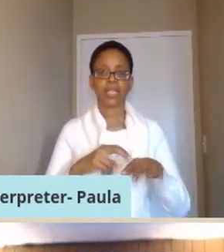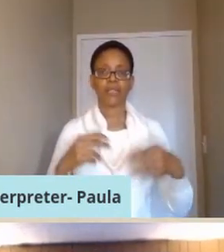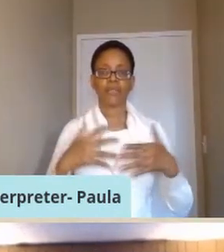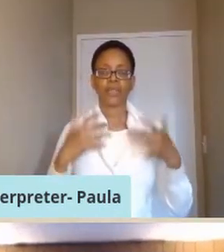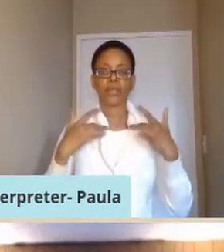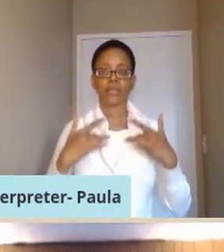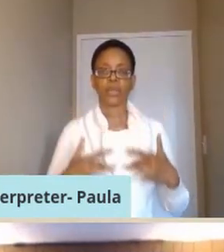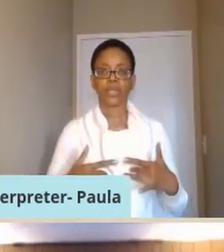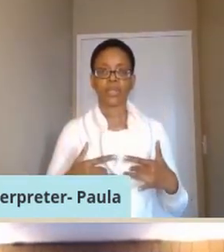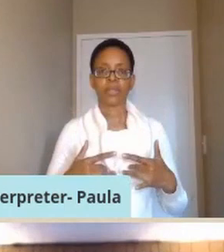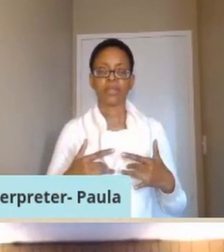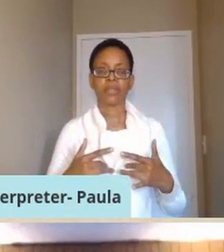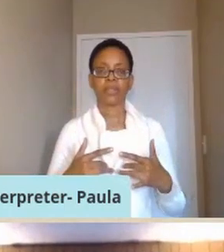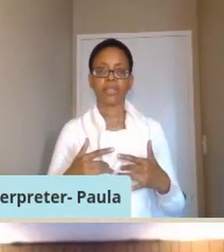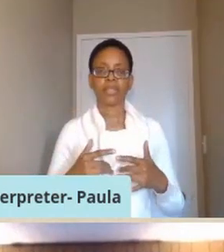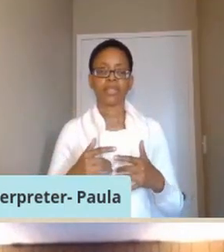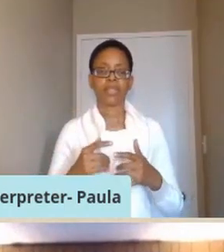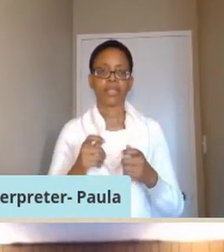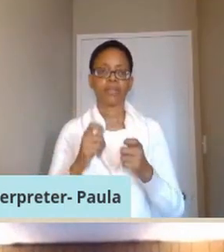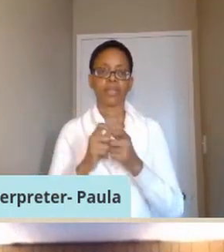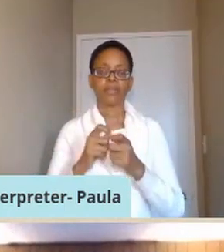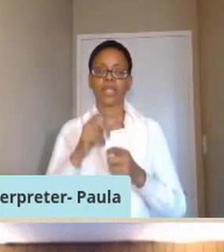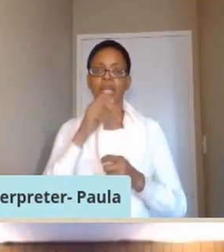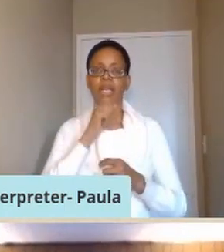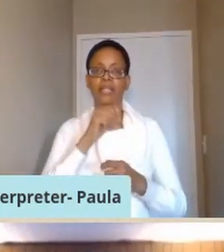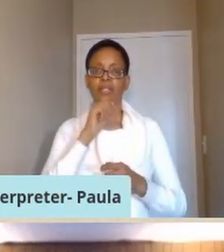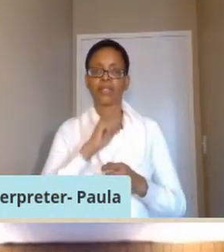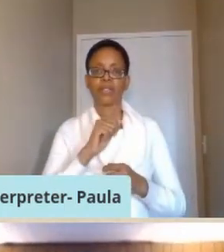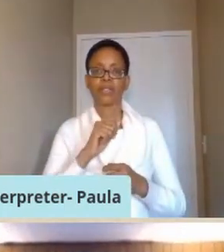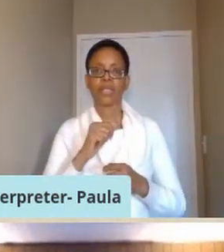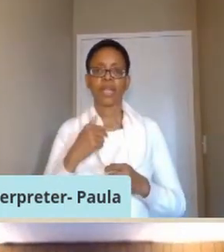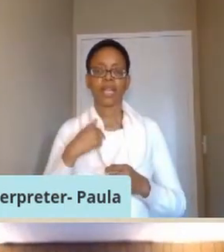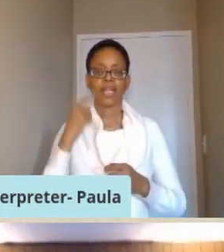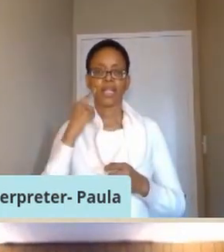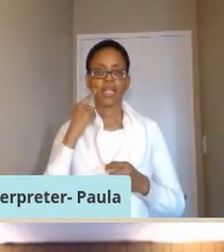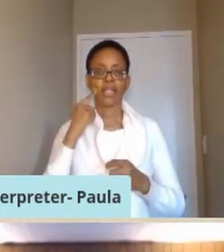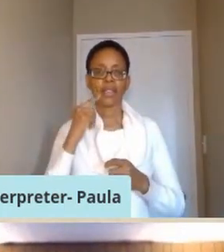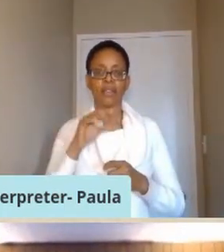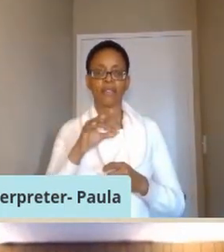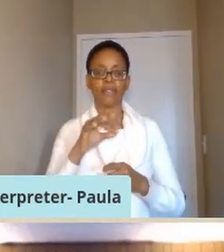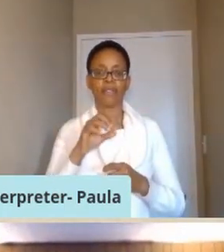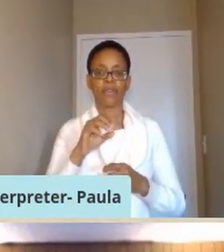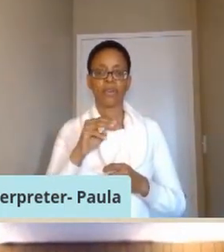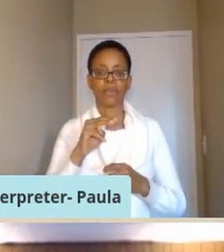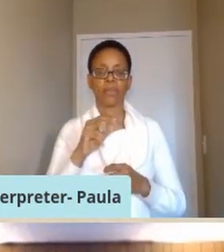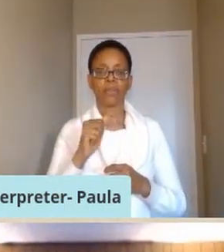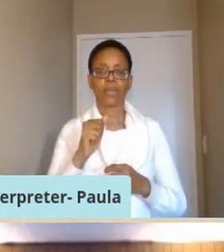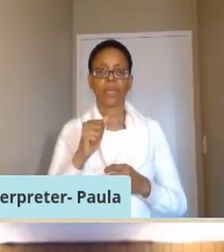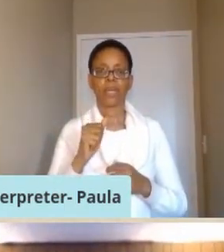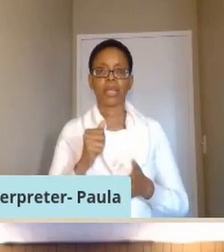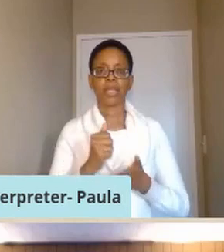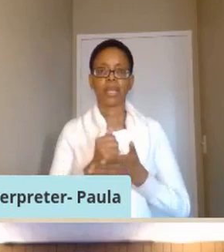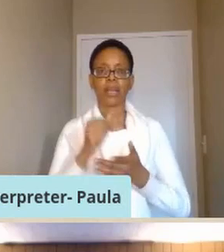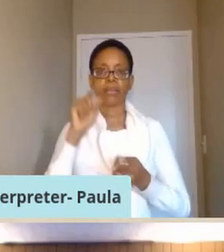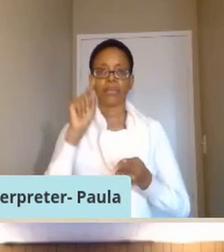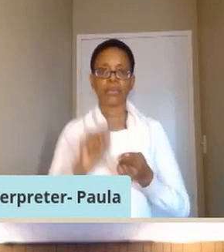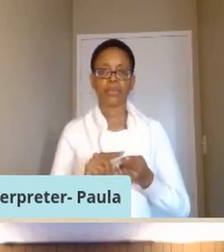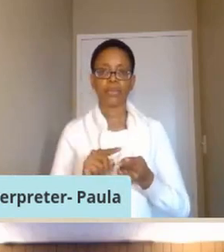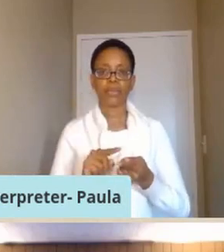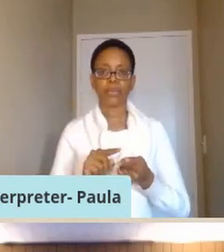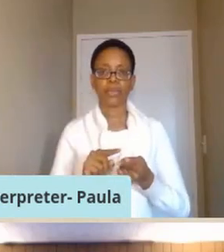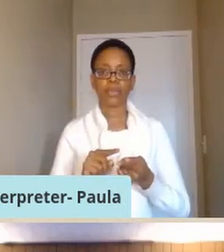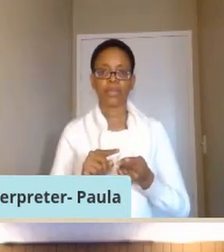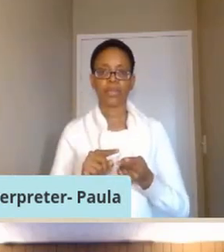particularly among the elders, I think that holistic approach can contribute to reducing fear, anxiety, and